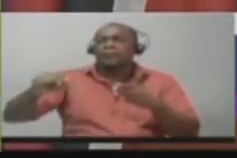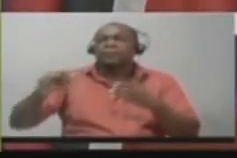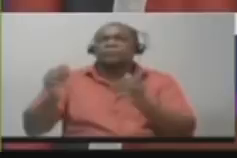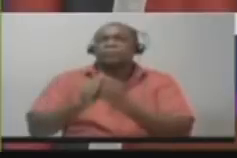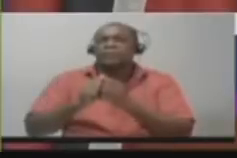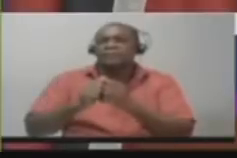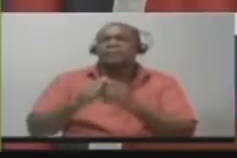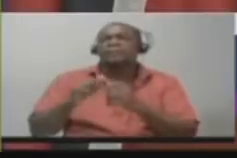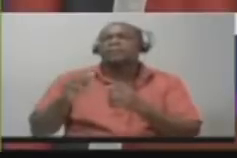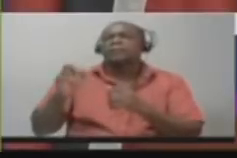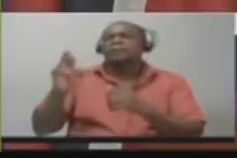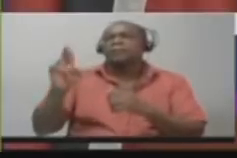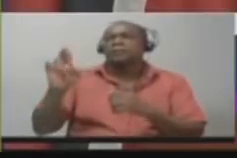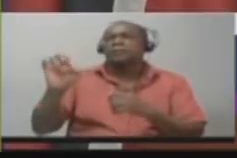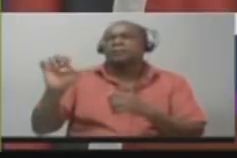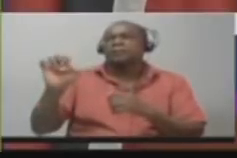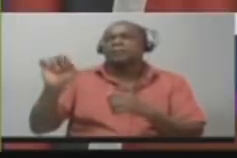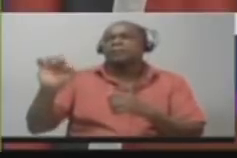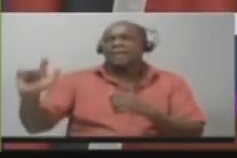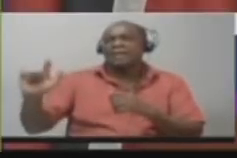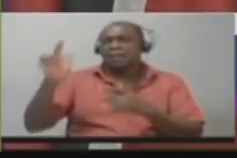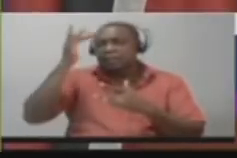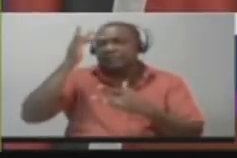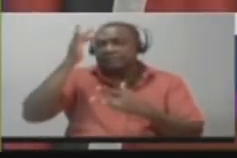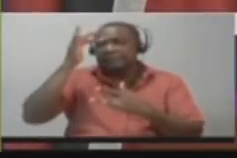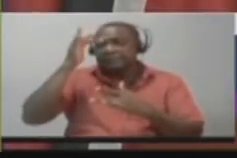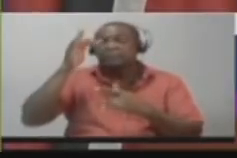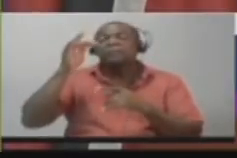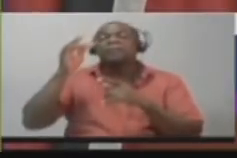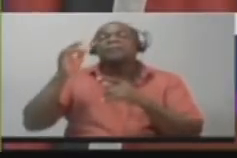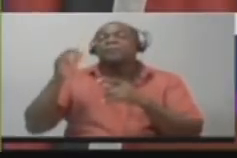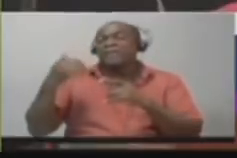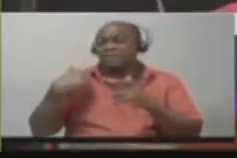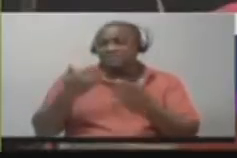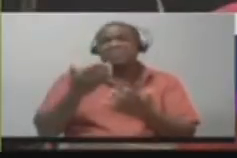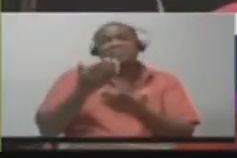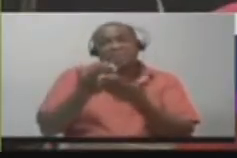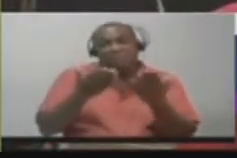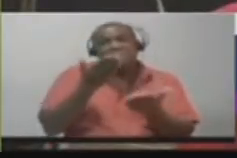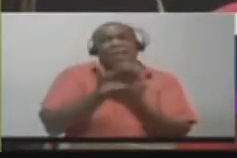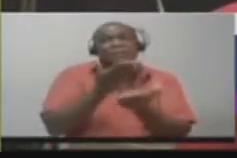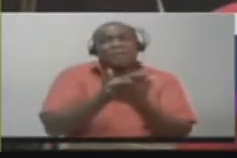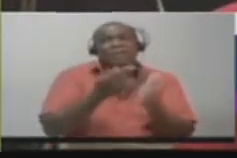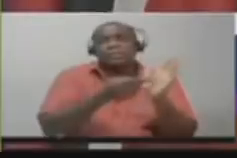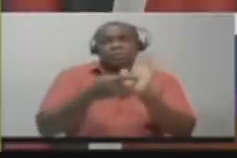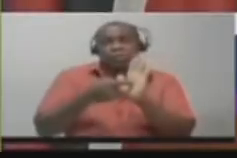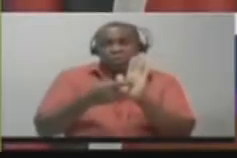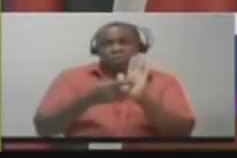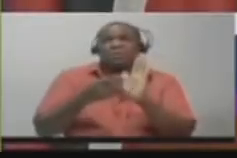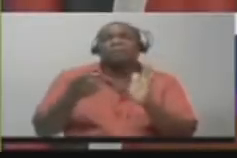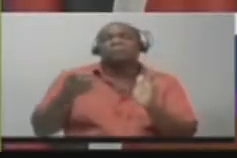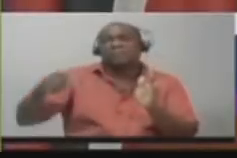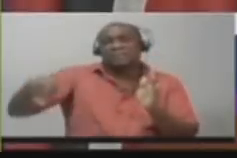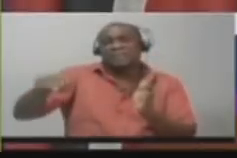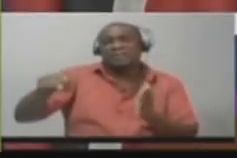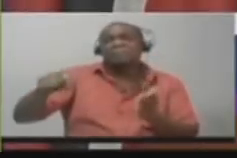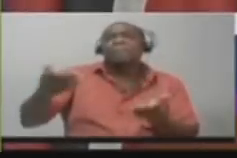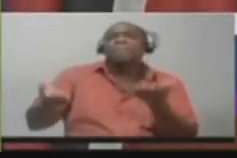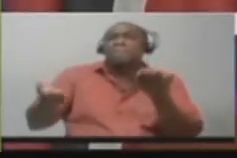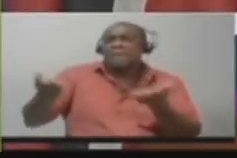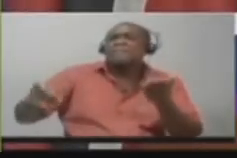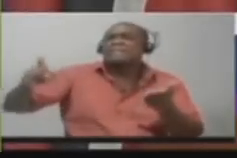a body of data that suggests they may need a third shot. I think the research is being done with Pfizer, that particular